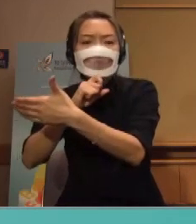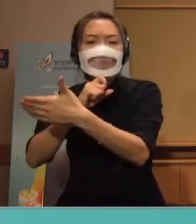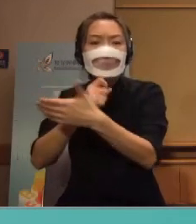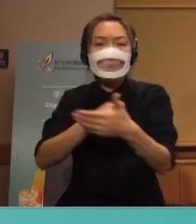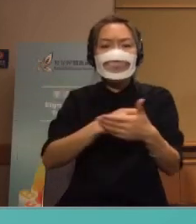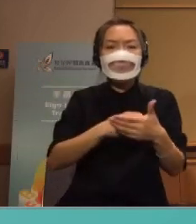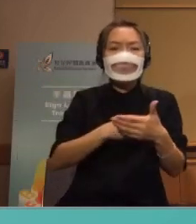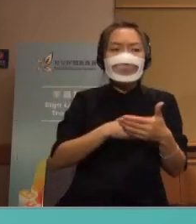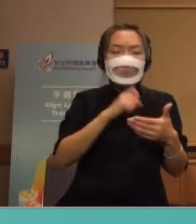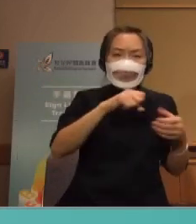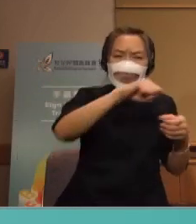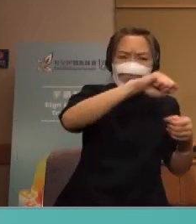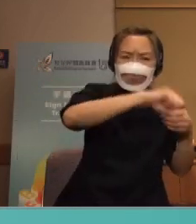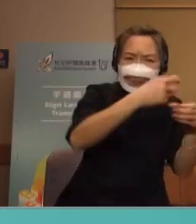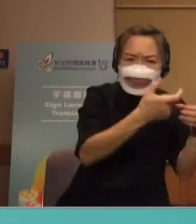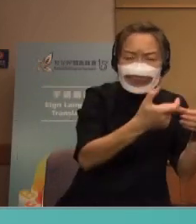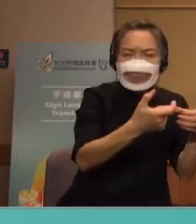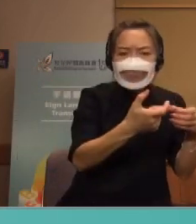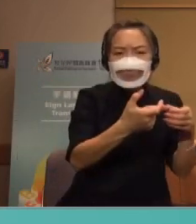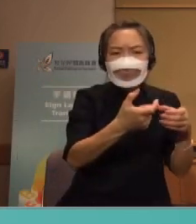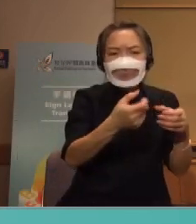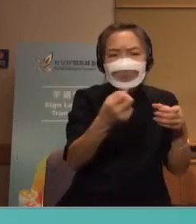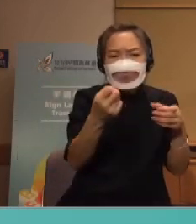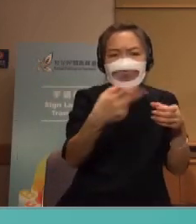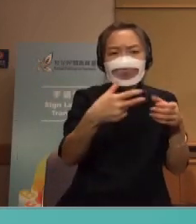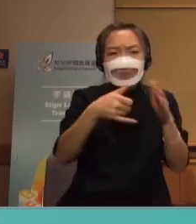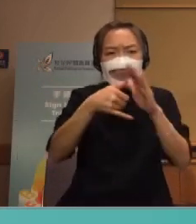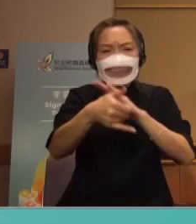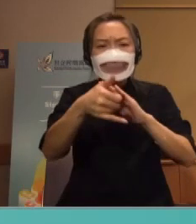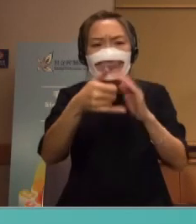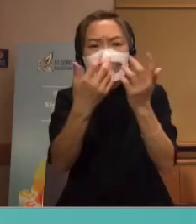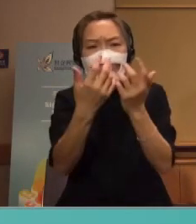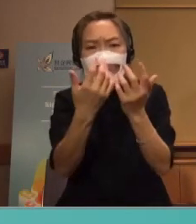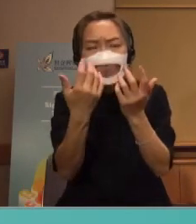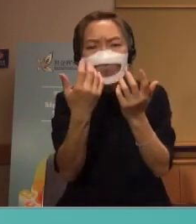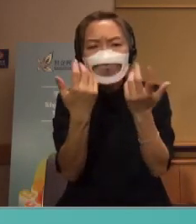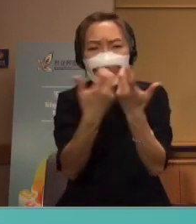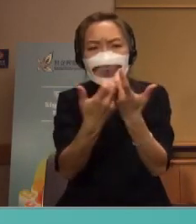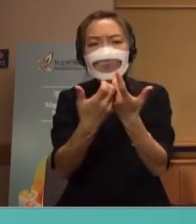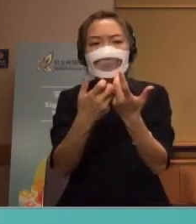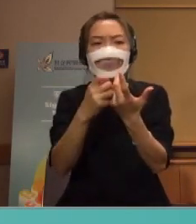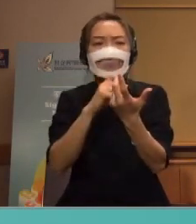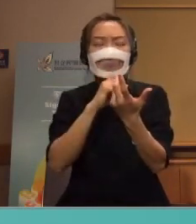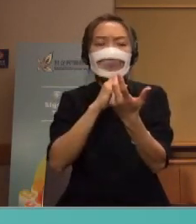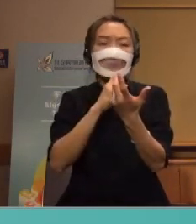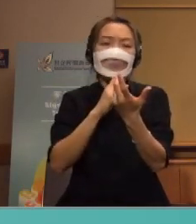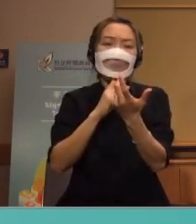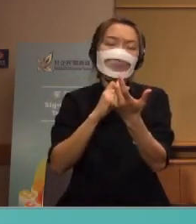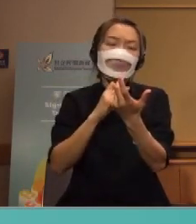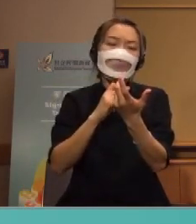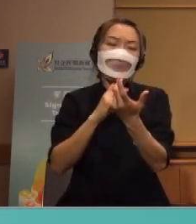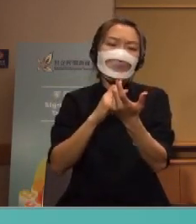So in that sense, shouldn't we just probably, like Kelvin said, we should give up like, free JPEGs to everyone so